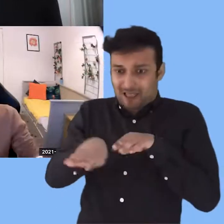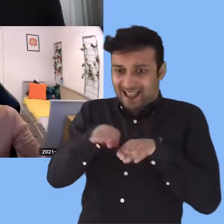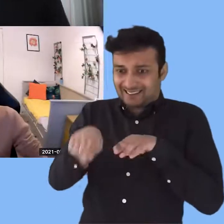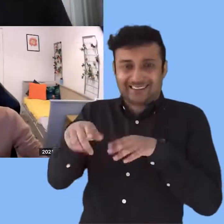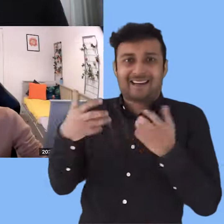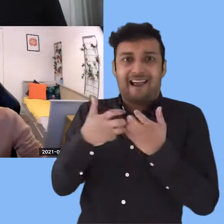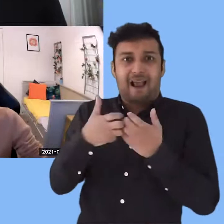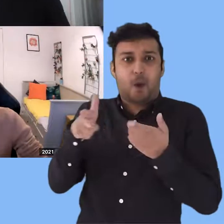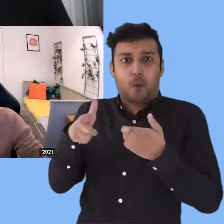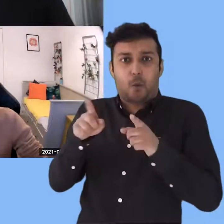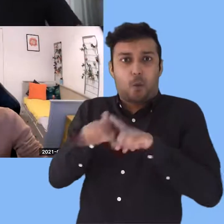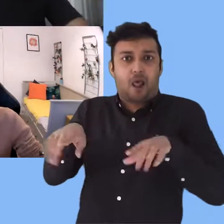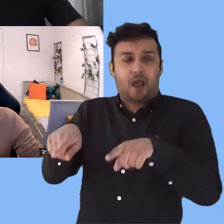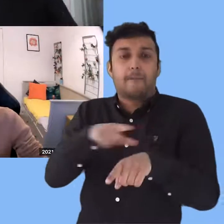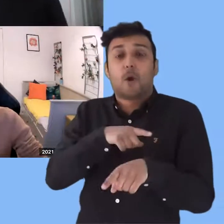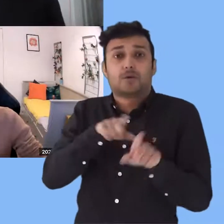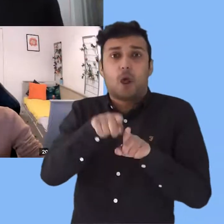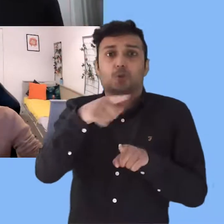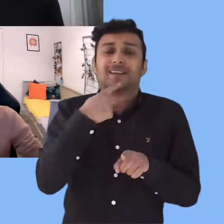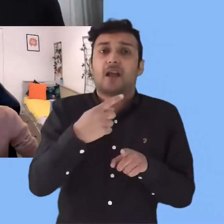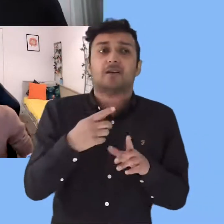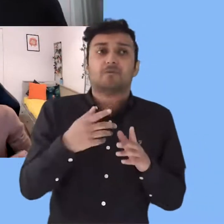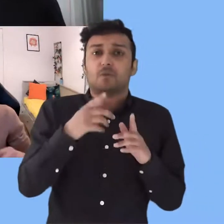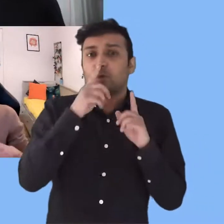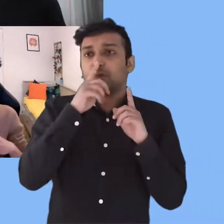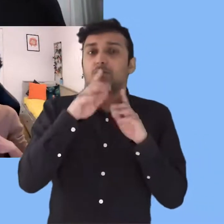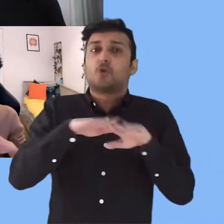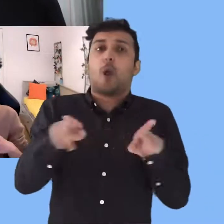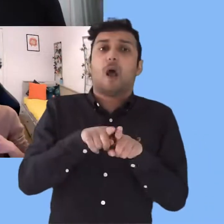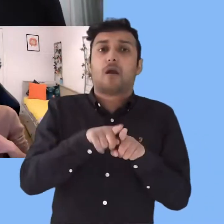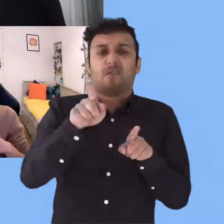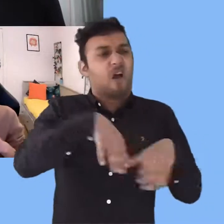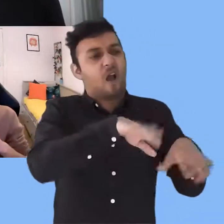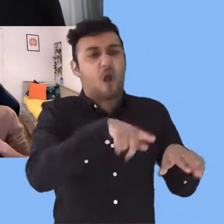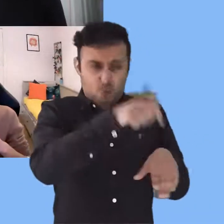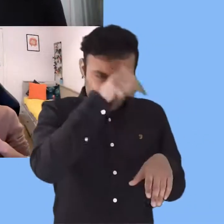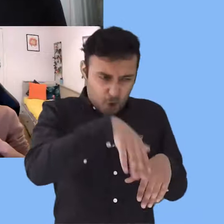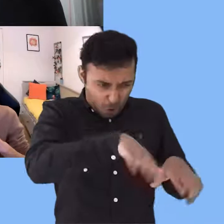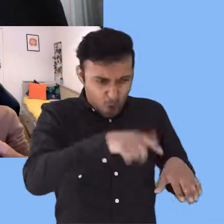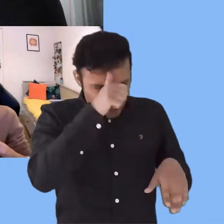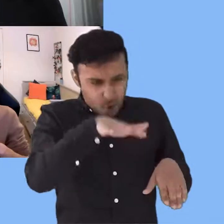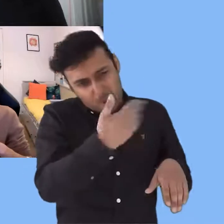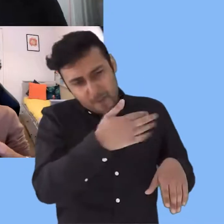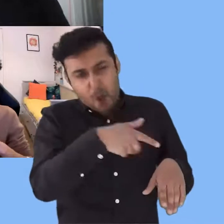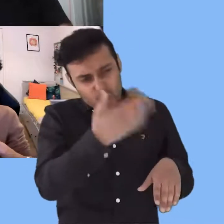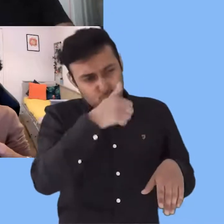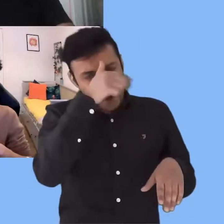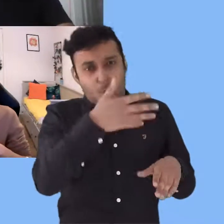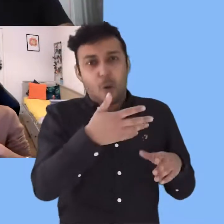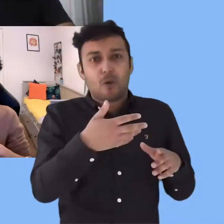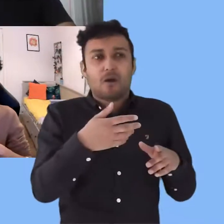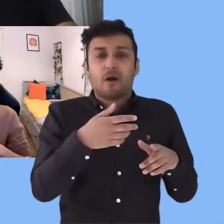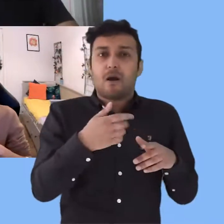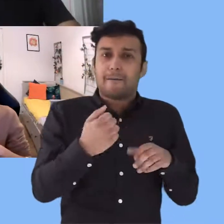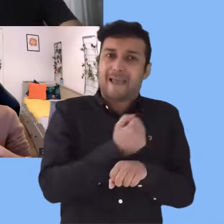language because, oh yeah, you know what to do. You do this all the time, and not putting that load on, rather to be led by that child